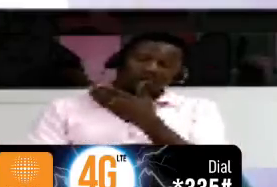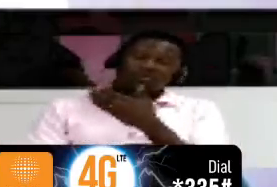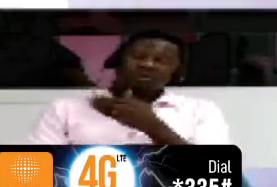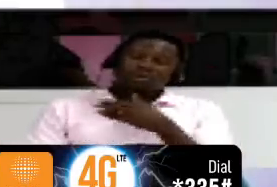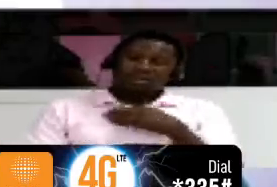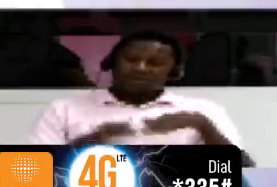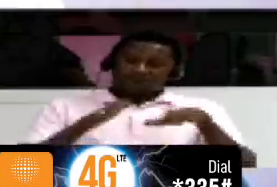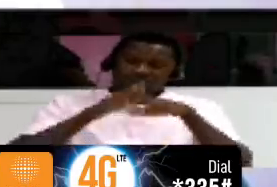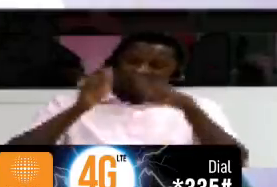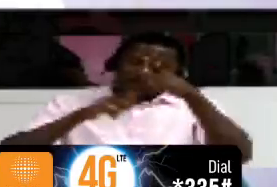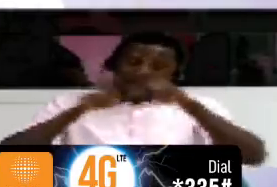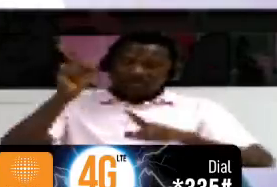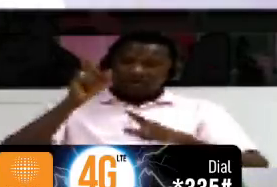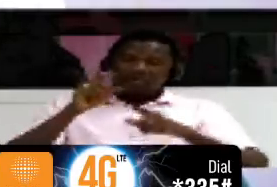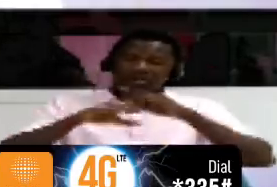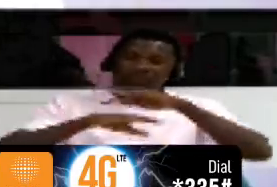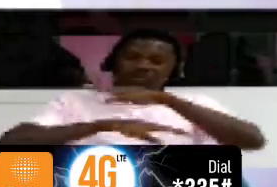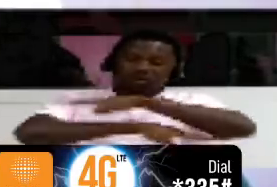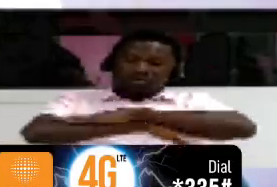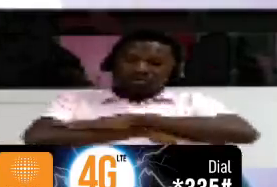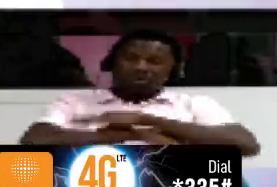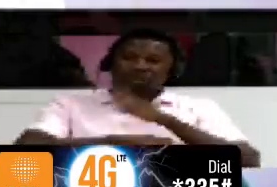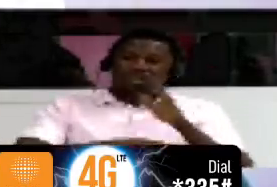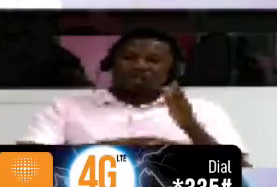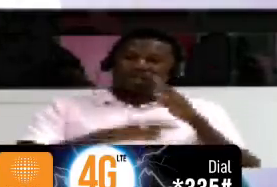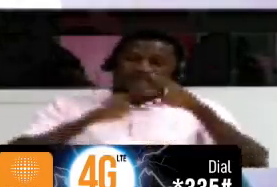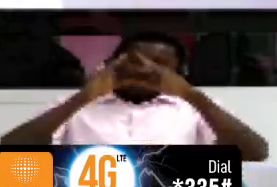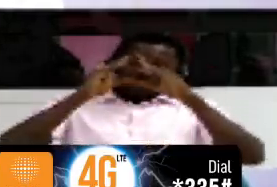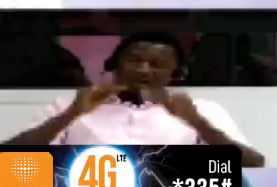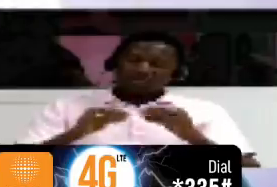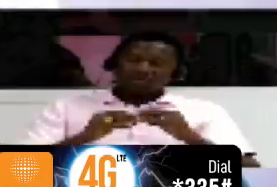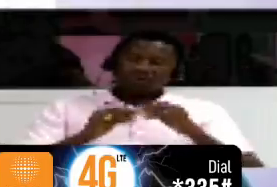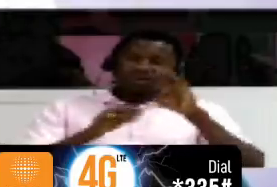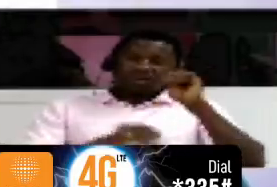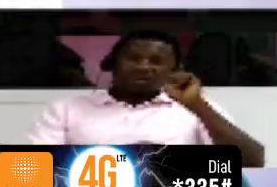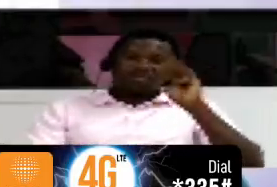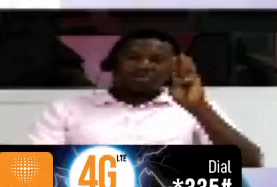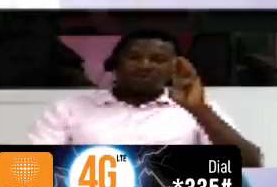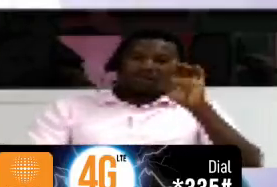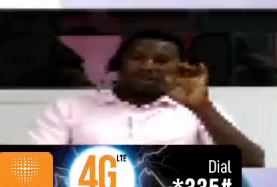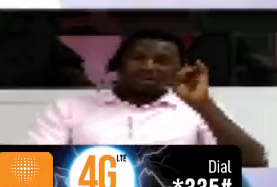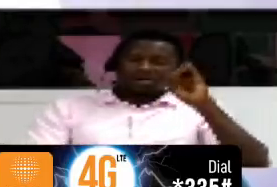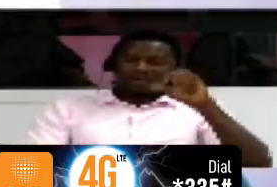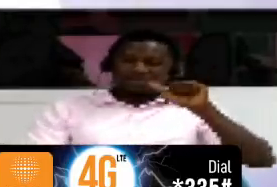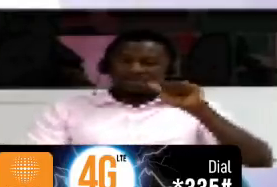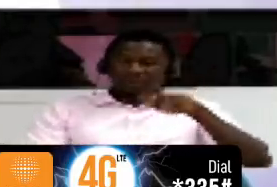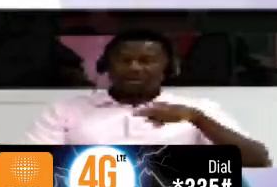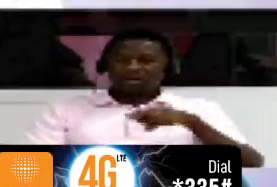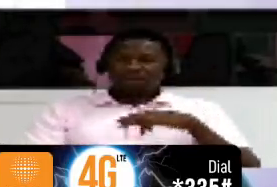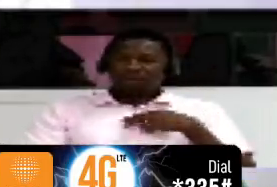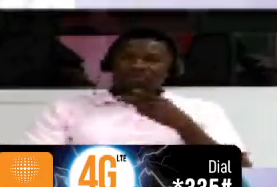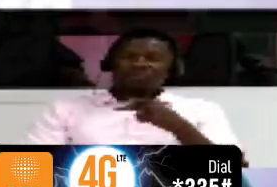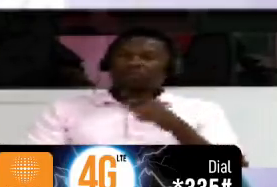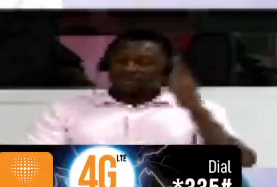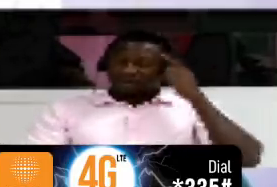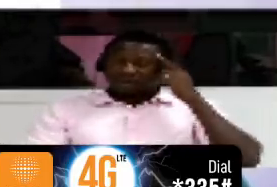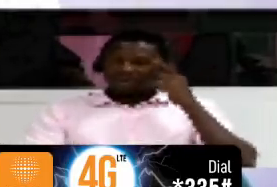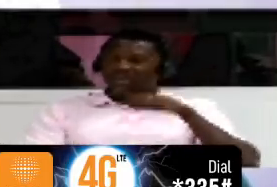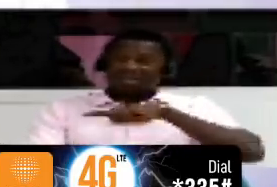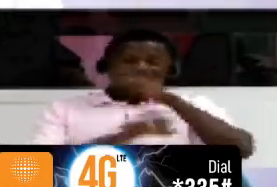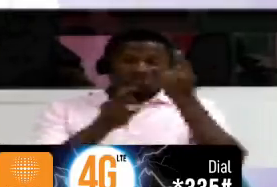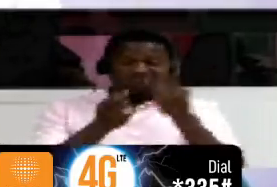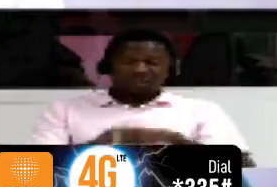the level of the school, to the house of Ibrahim, to gather all this information so that we will not at any point in